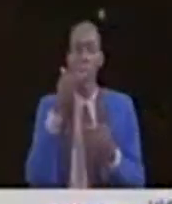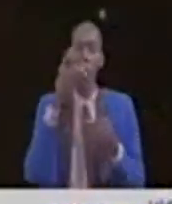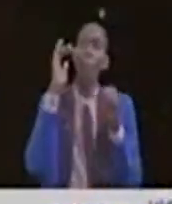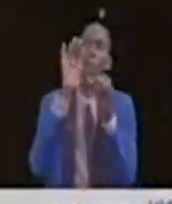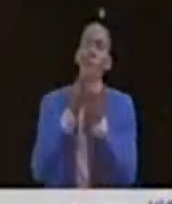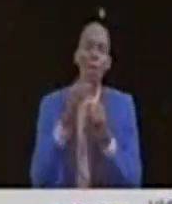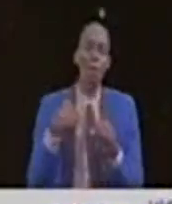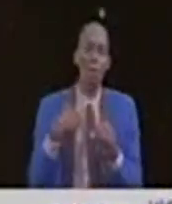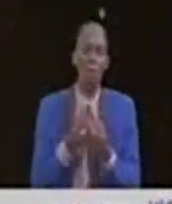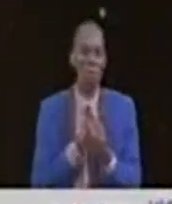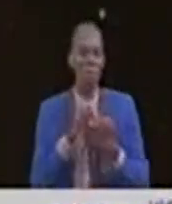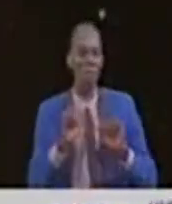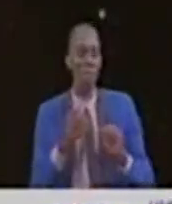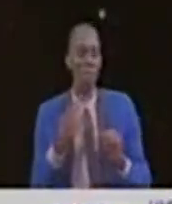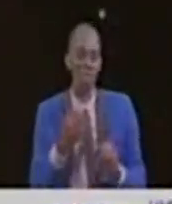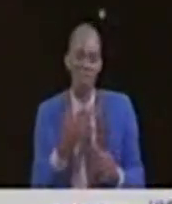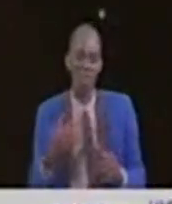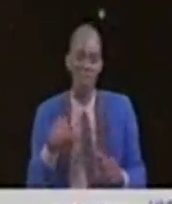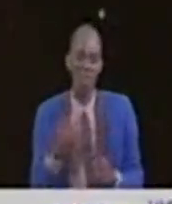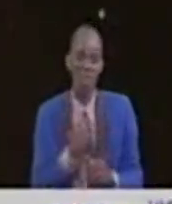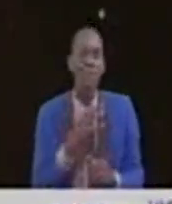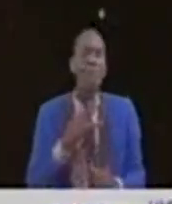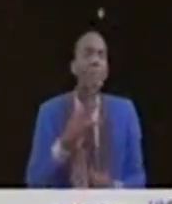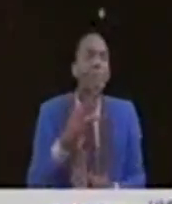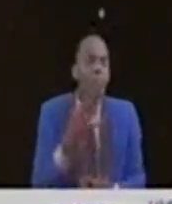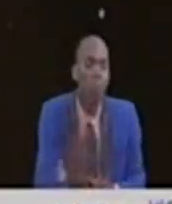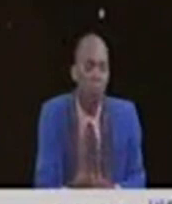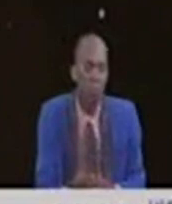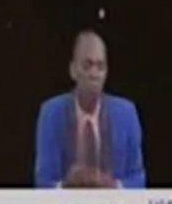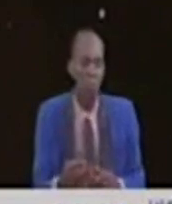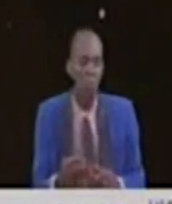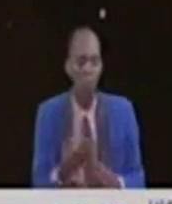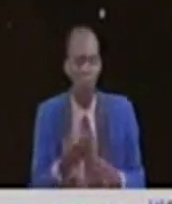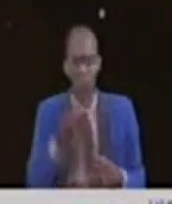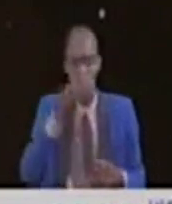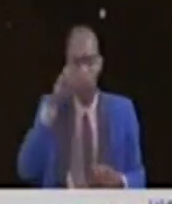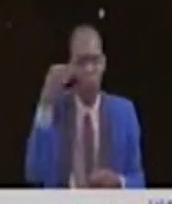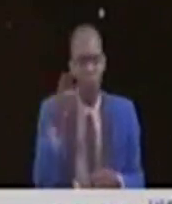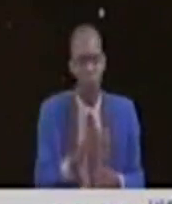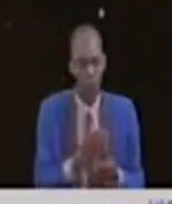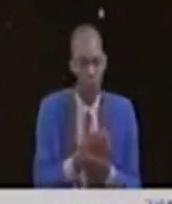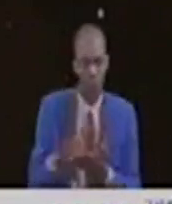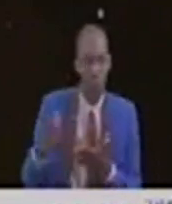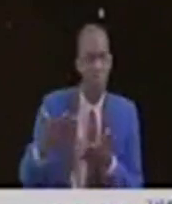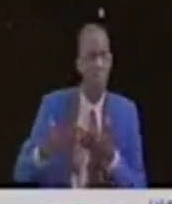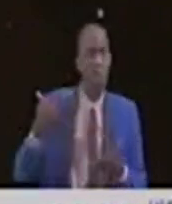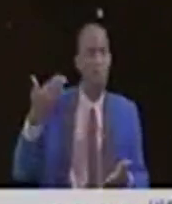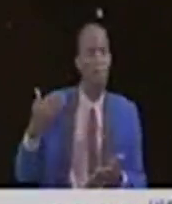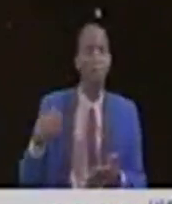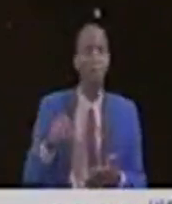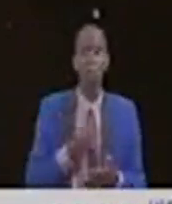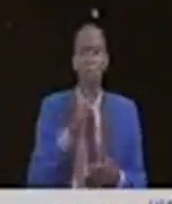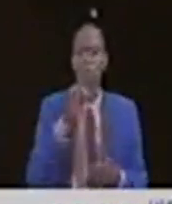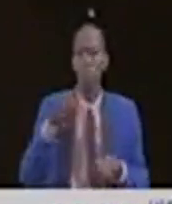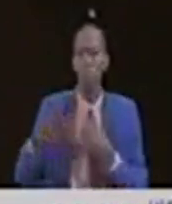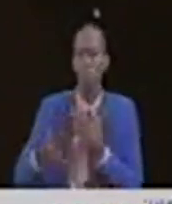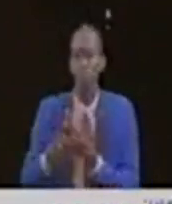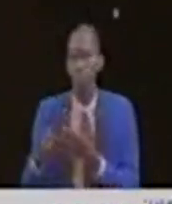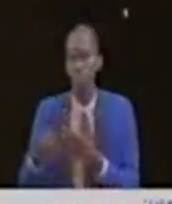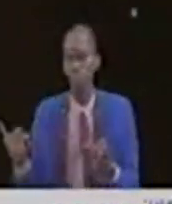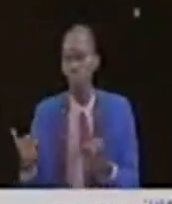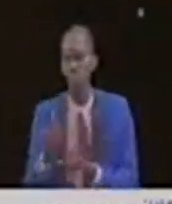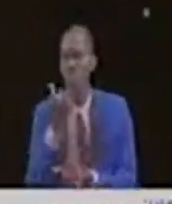before, we don't go back again like the dog to swallow up a vomit anymore,